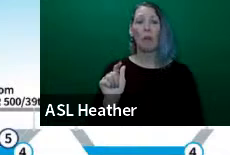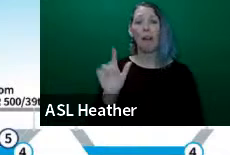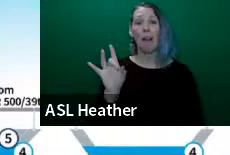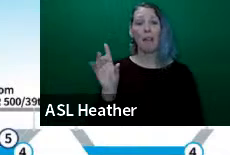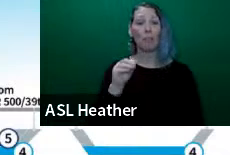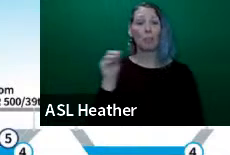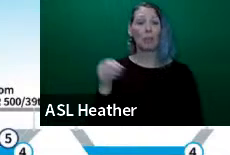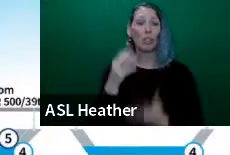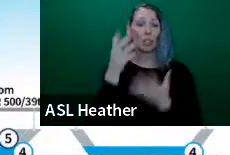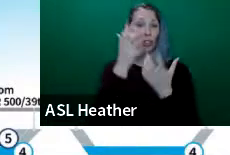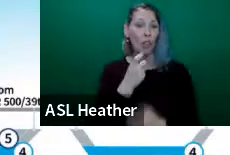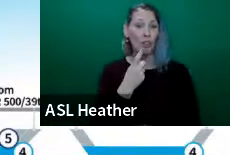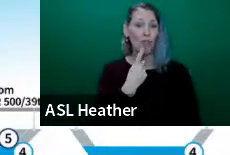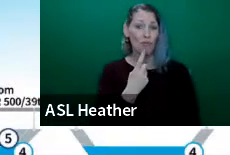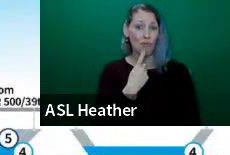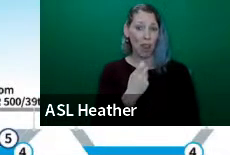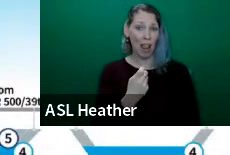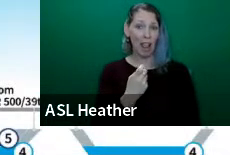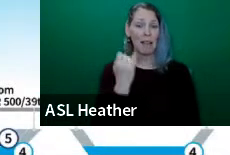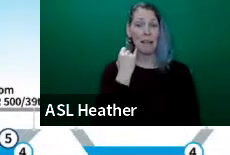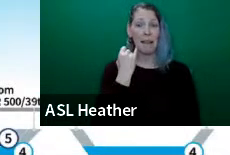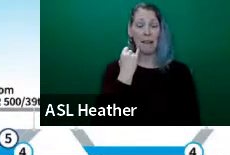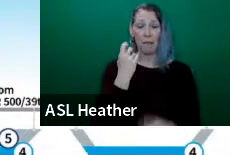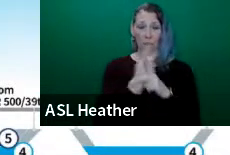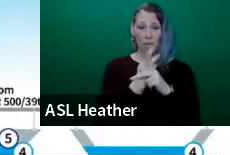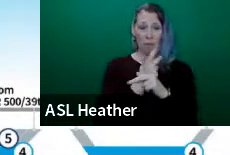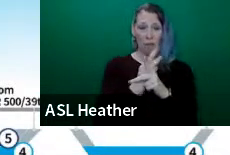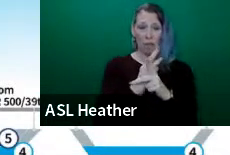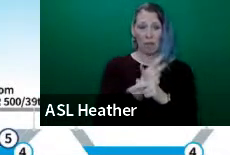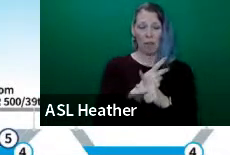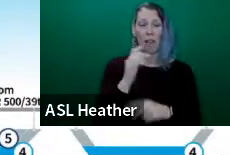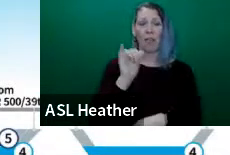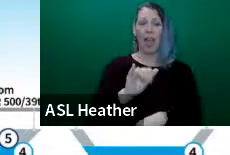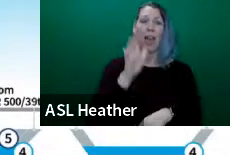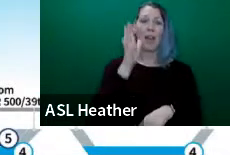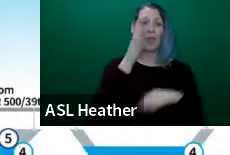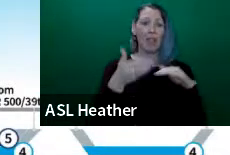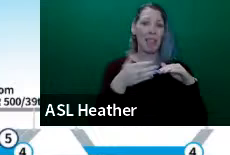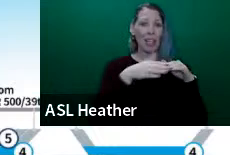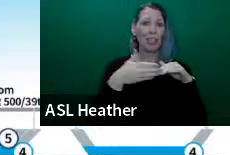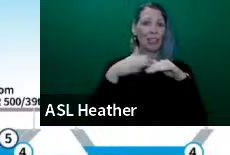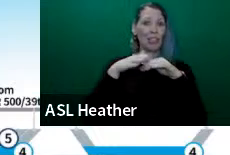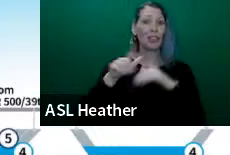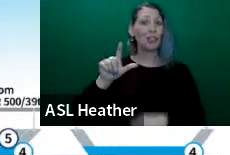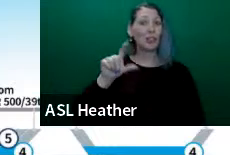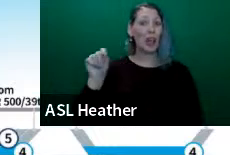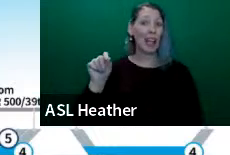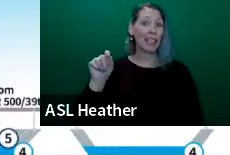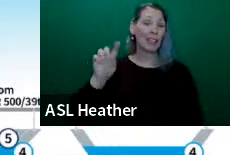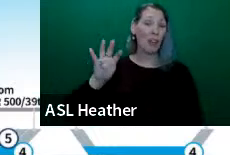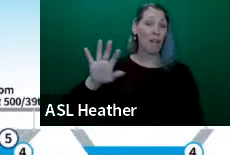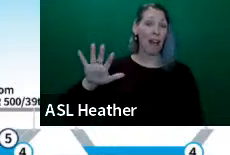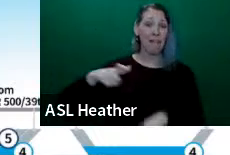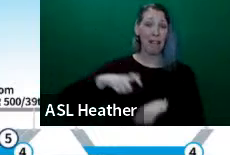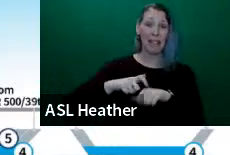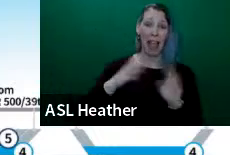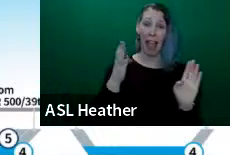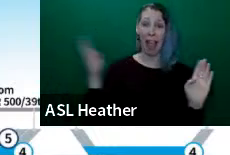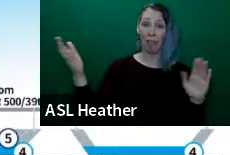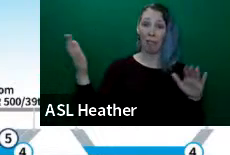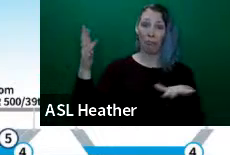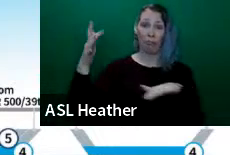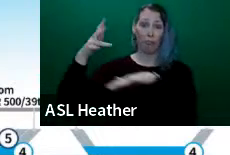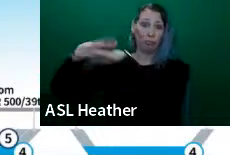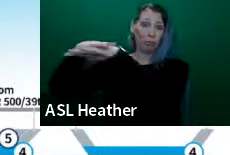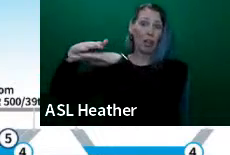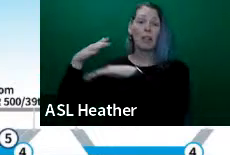28% dark red. So if you add up to that, you can see kind of how that's increasing out to 2045 timeframe. Compared to